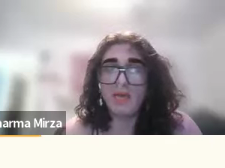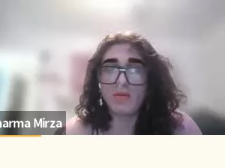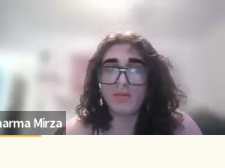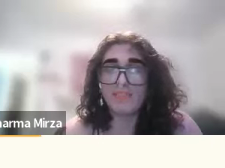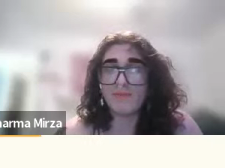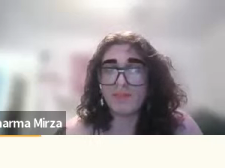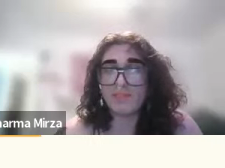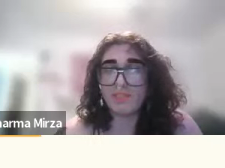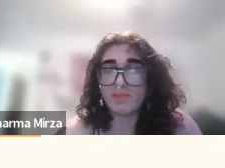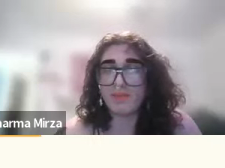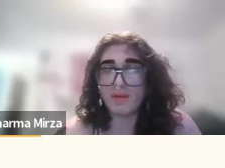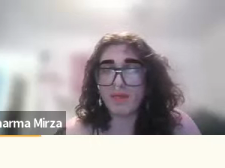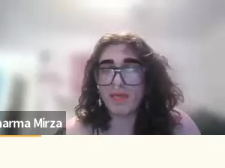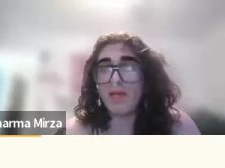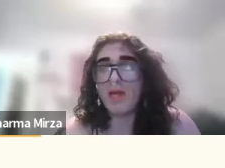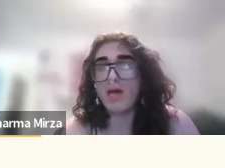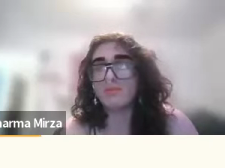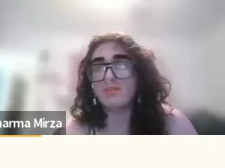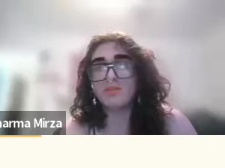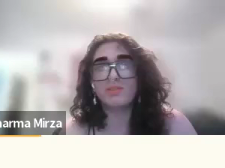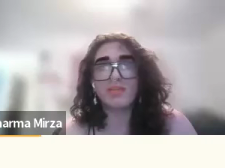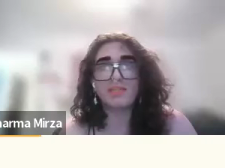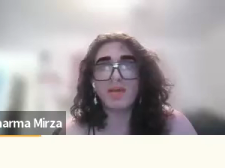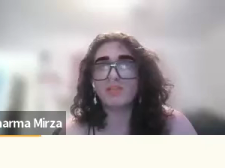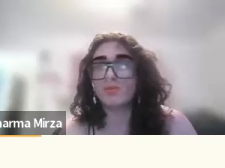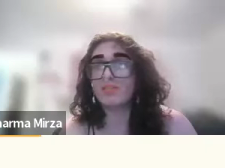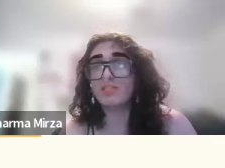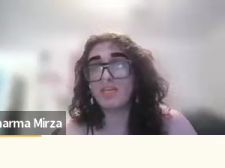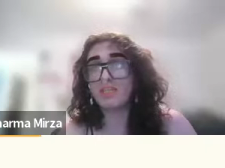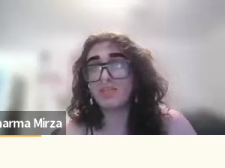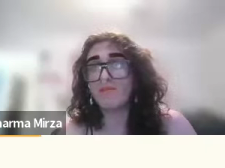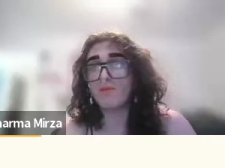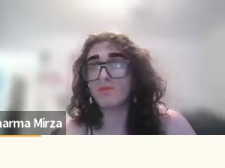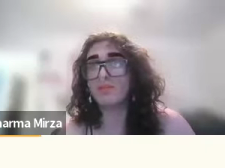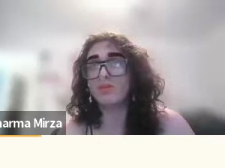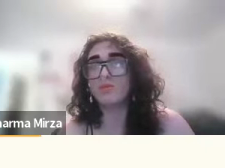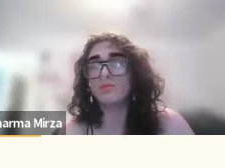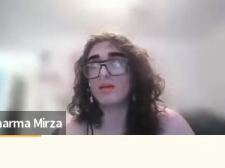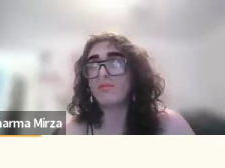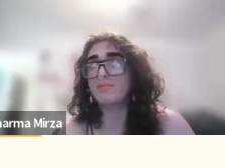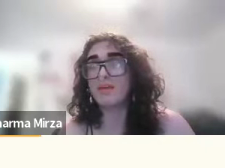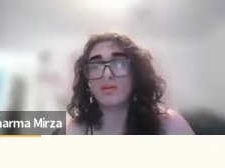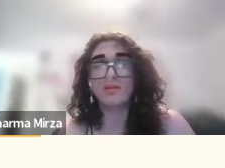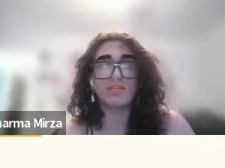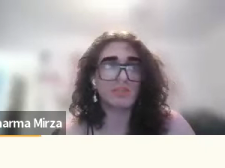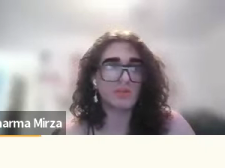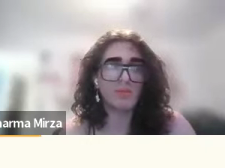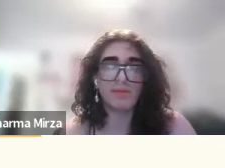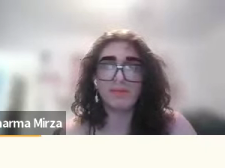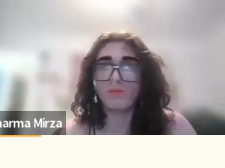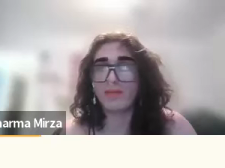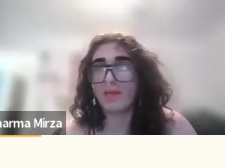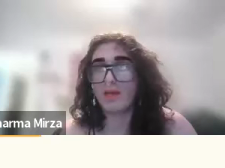need in order to make safer decisions about their body. So this includes things like syringe exchanges so that folks can use sterile